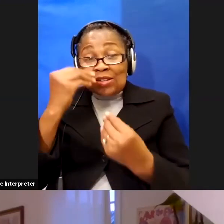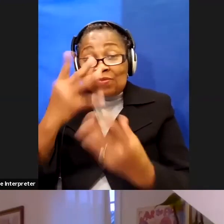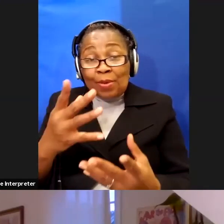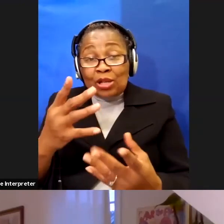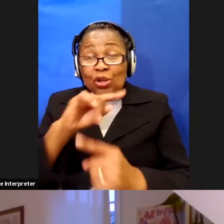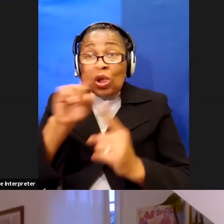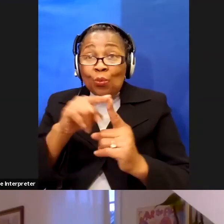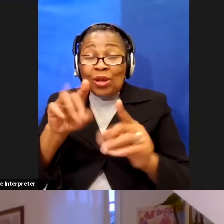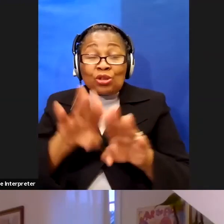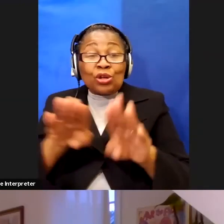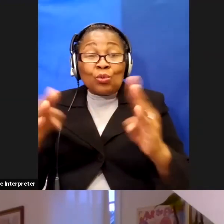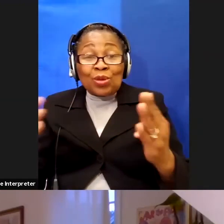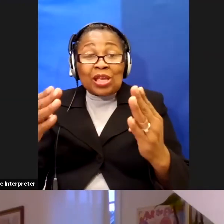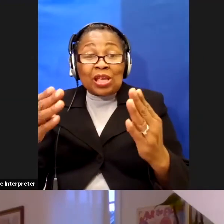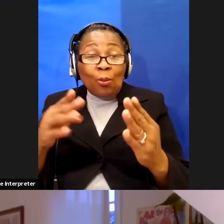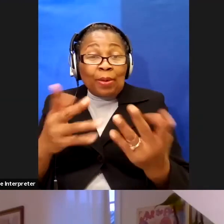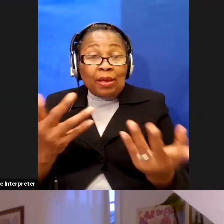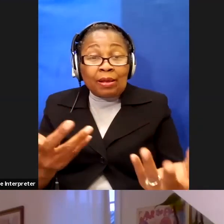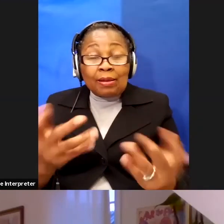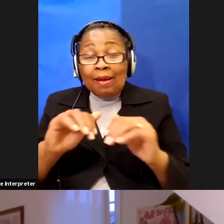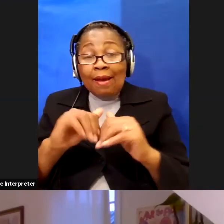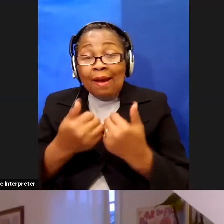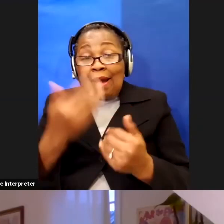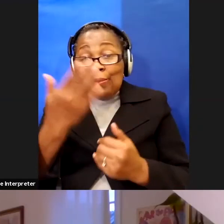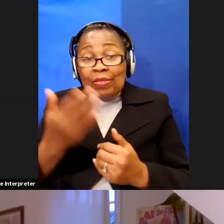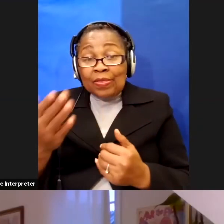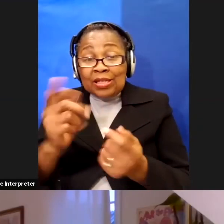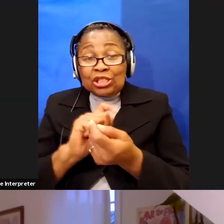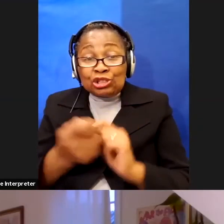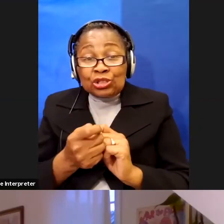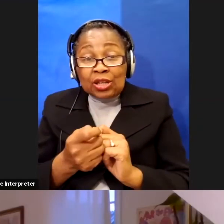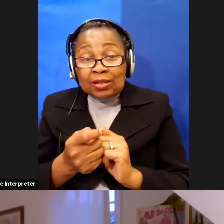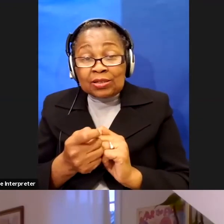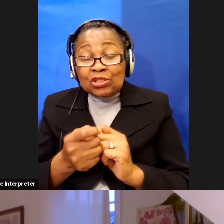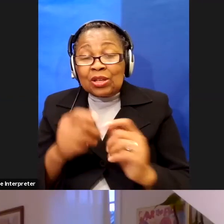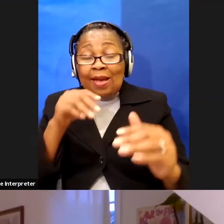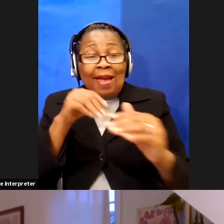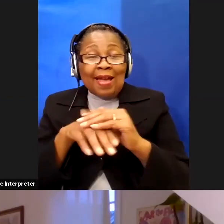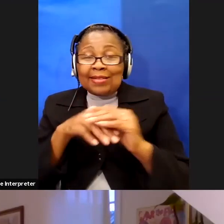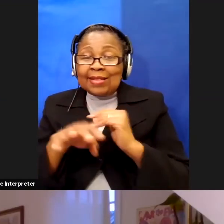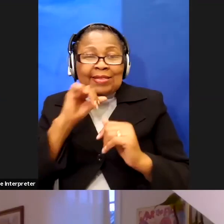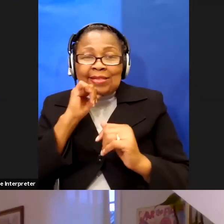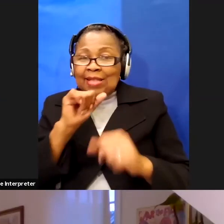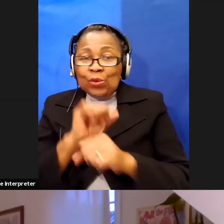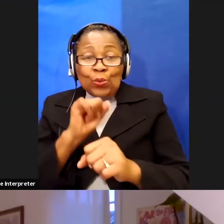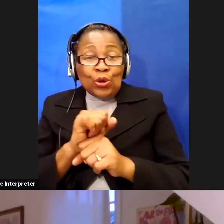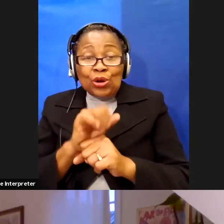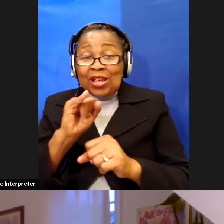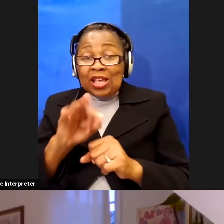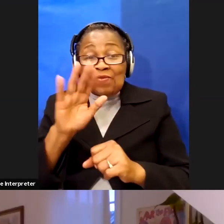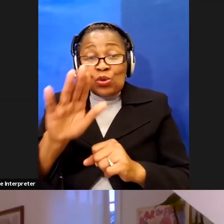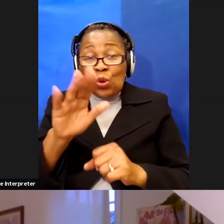reopen? How have things changed? Access does not work if your website is